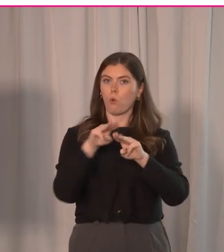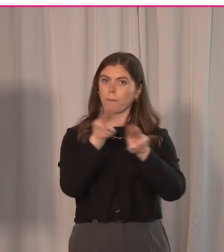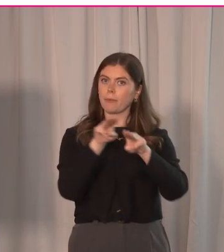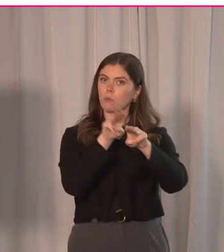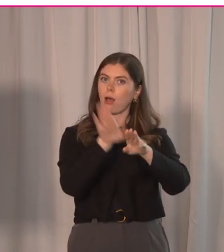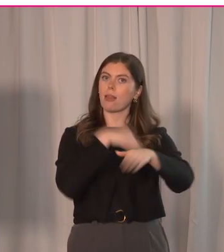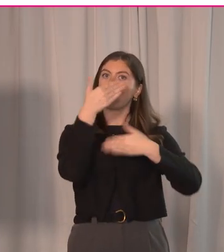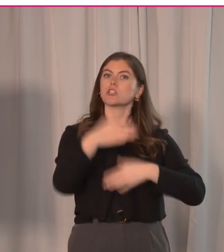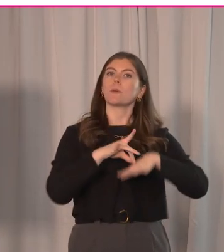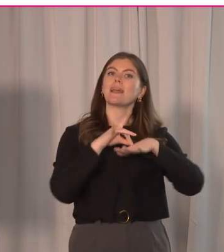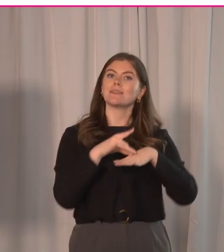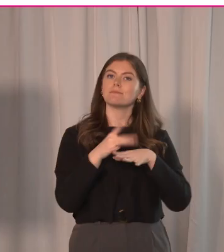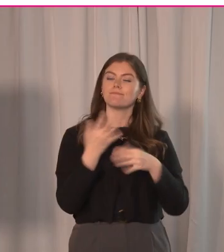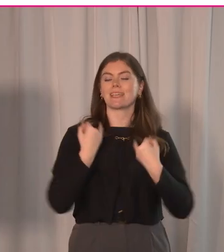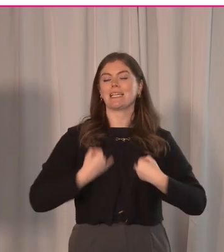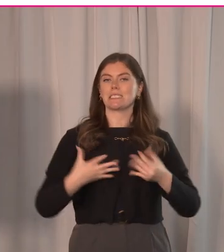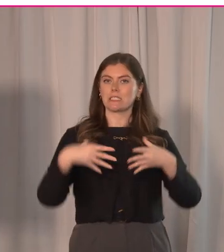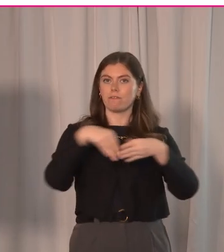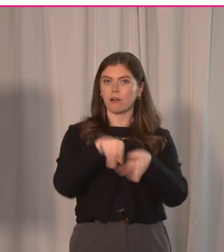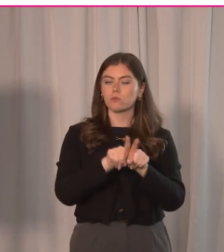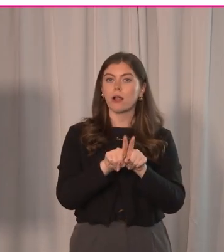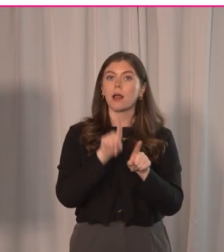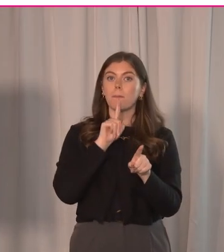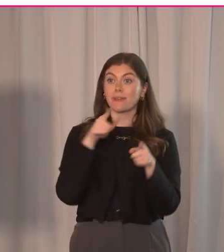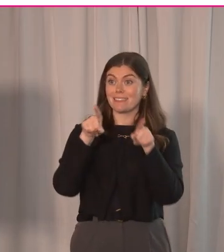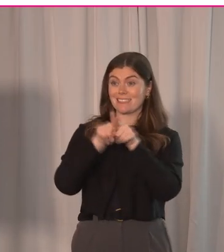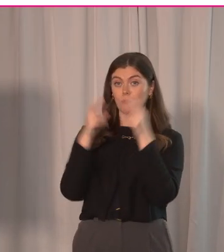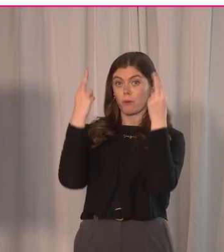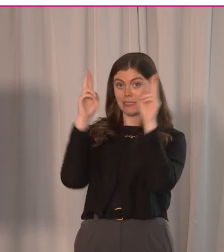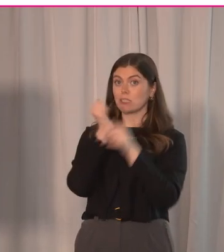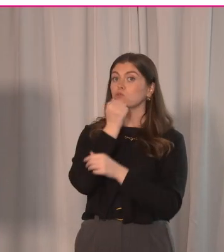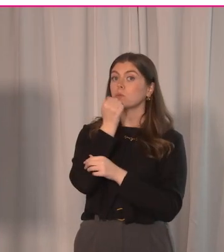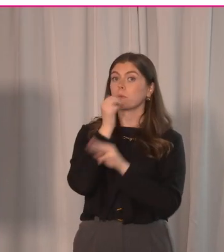this sample, but the same overrepresentation of those with mental health issues.